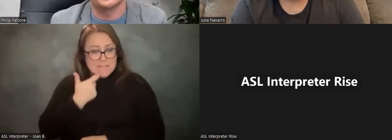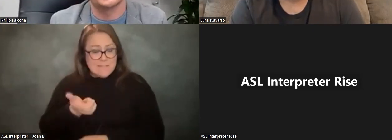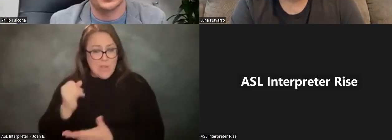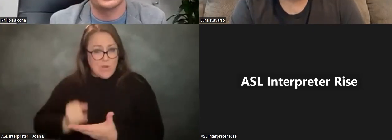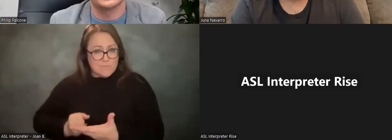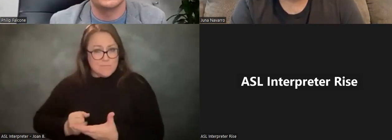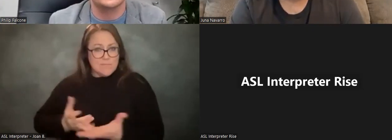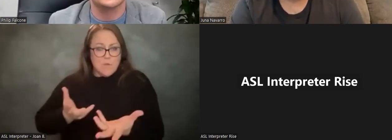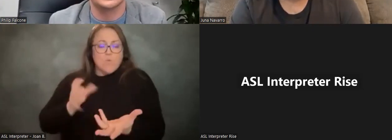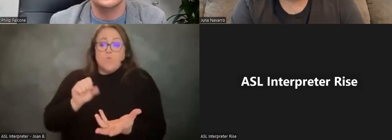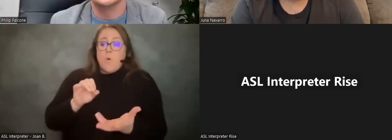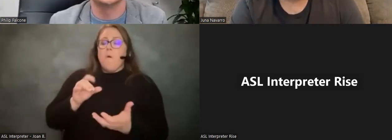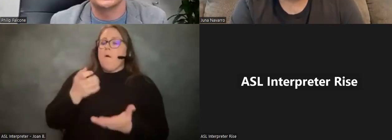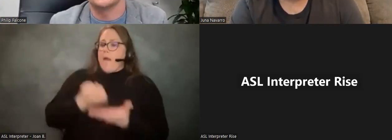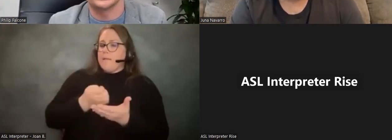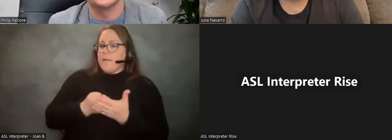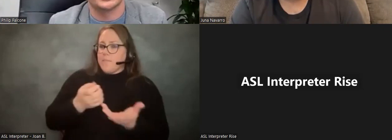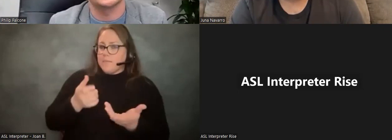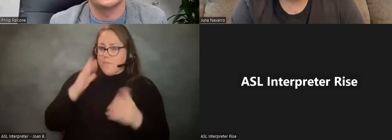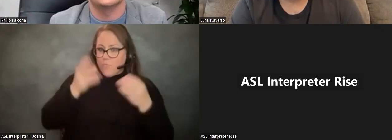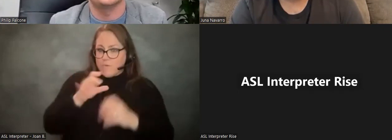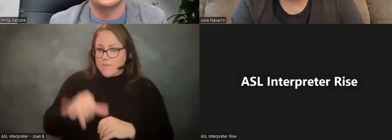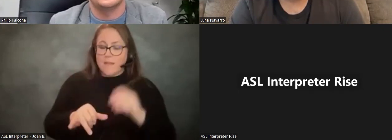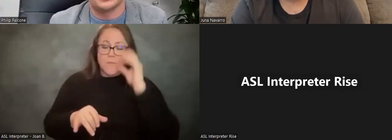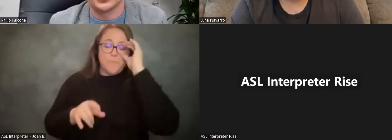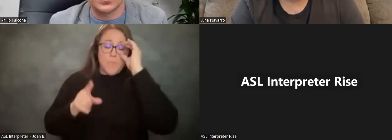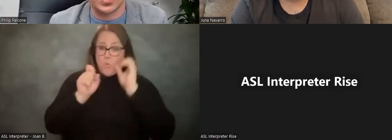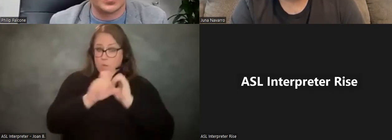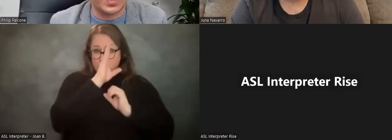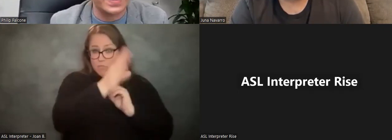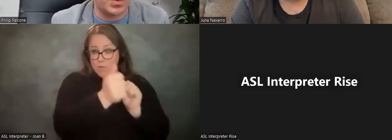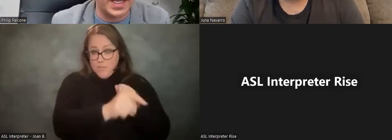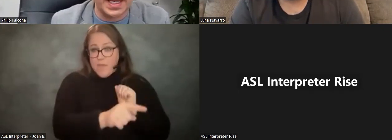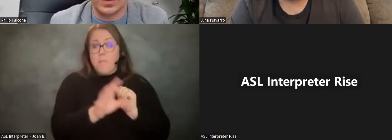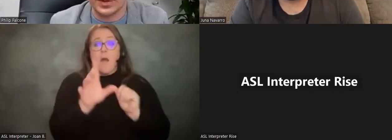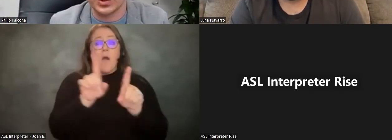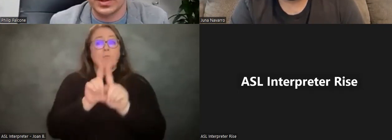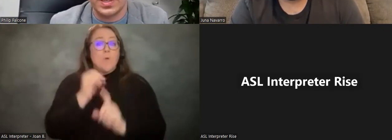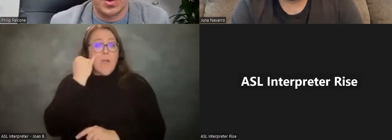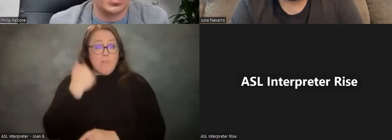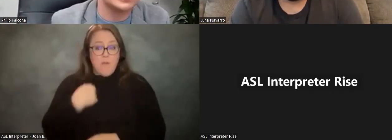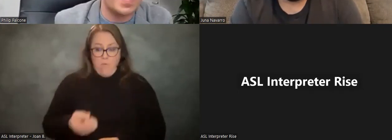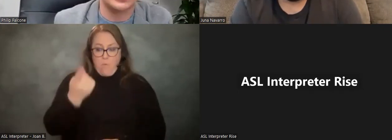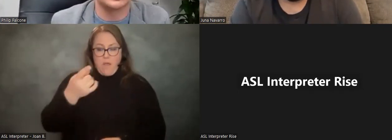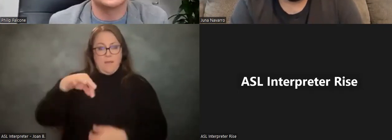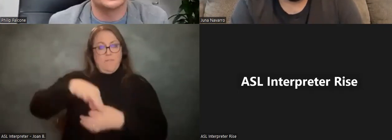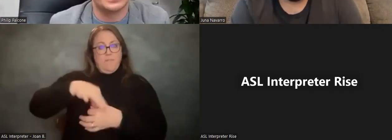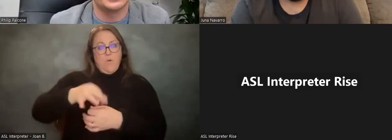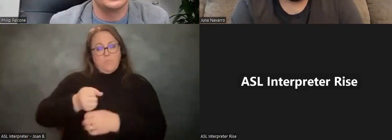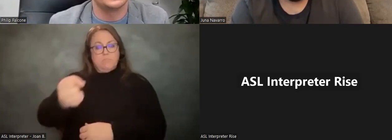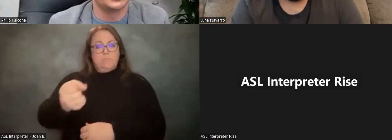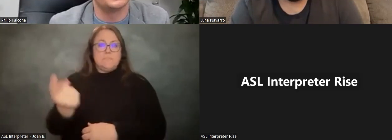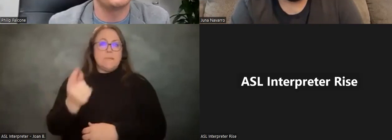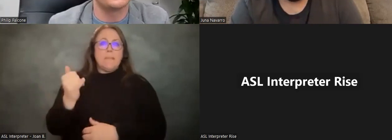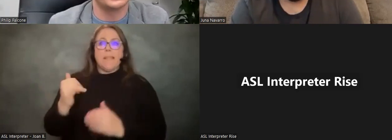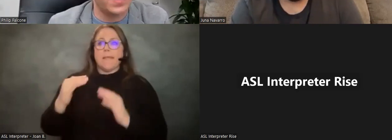development departments focus on. So you could go and work directly with them. I would also, if there is one elected official or a city manager or someone that